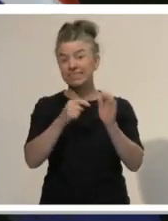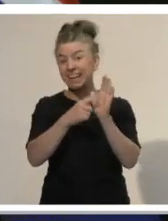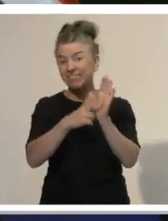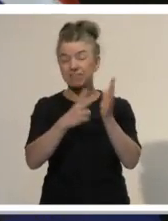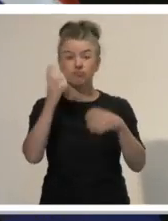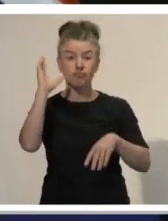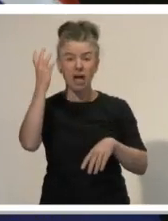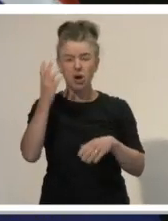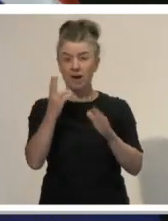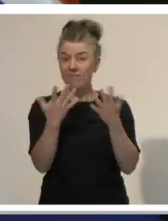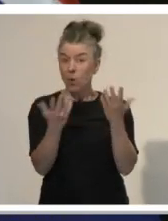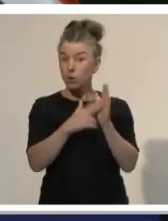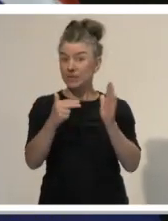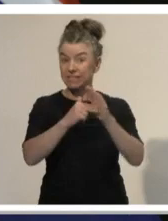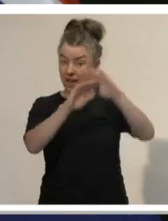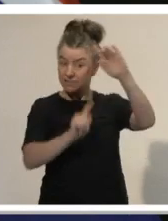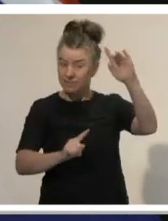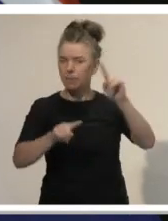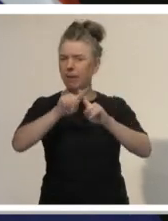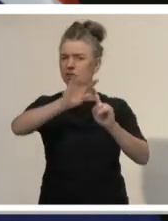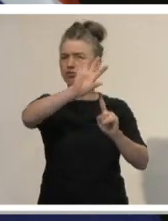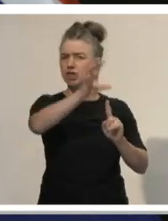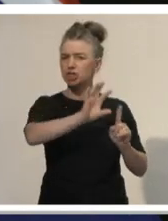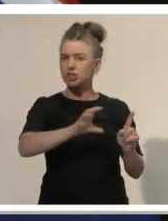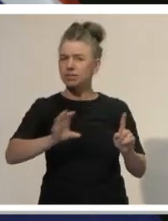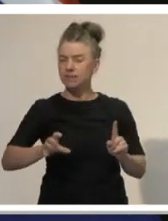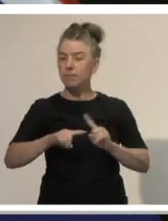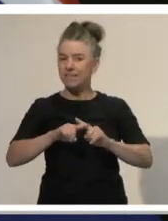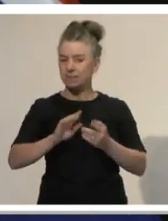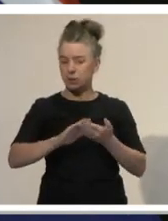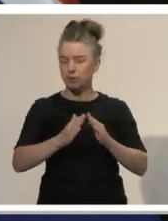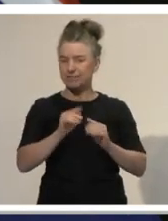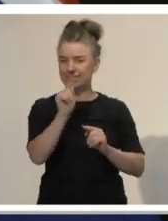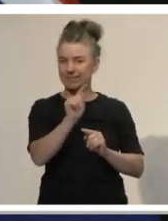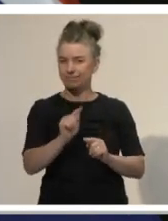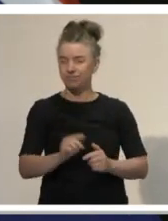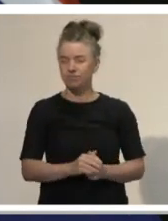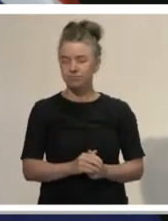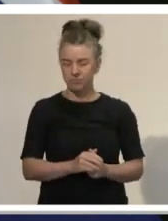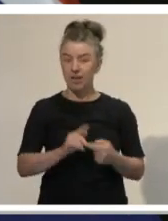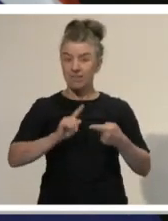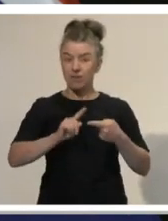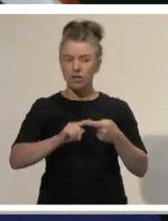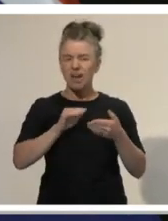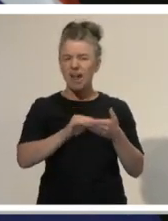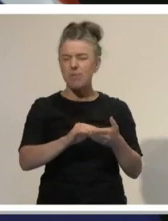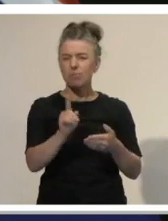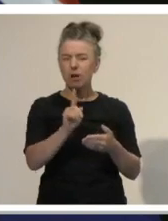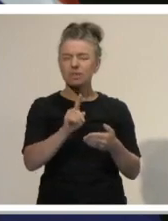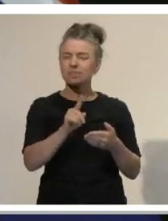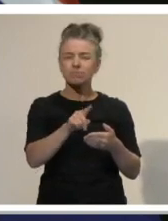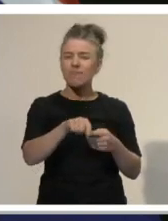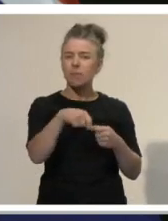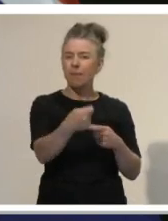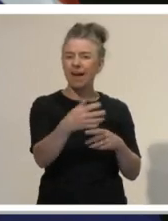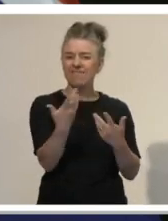levels. The initiatives in the first package are reducing the costs payable by media organisations for transmission and New